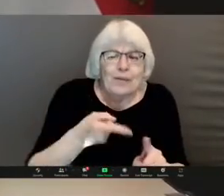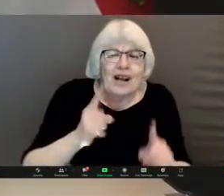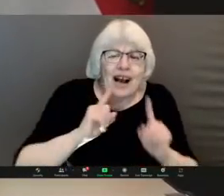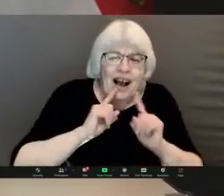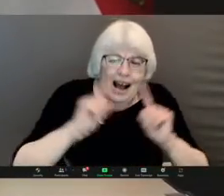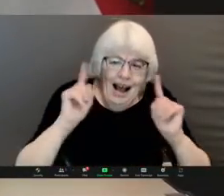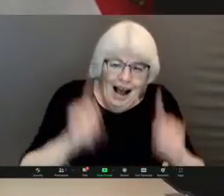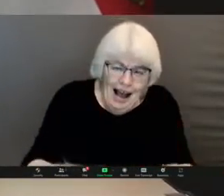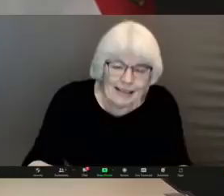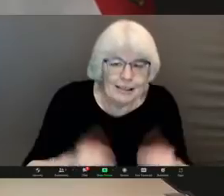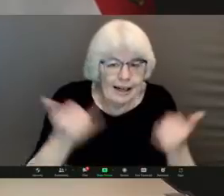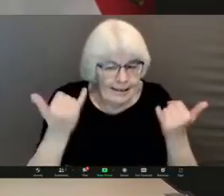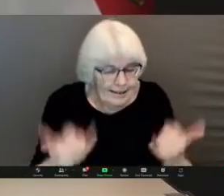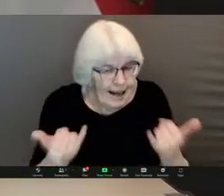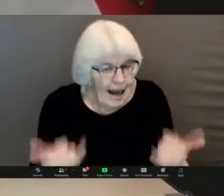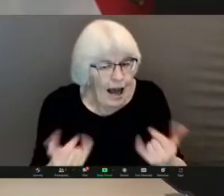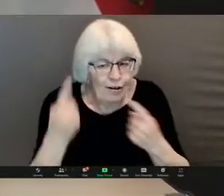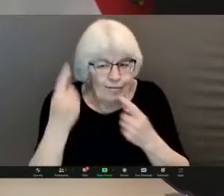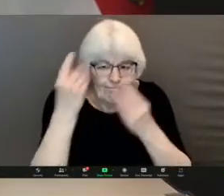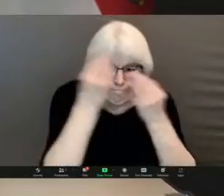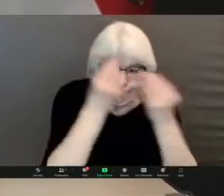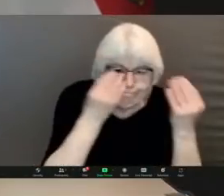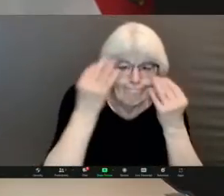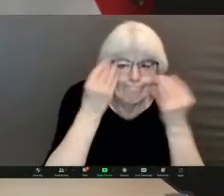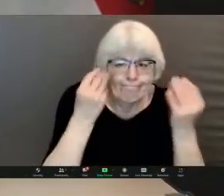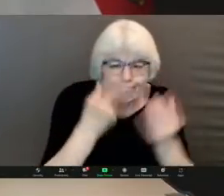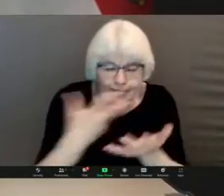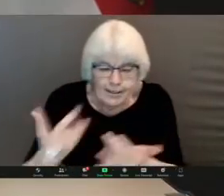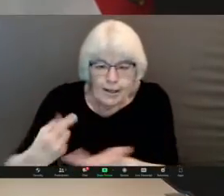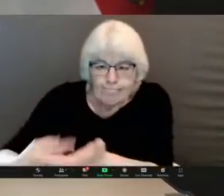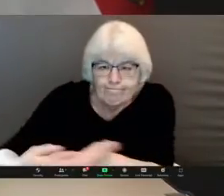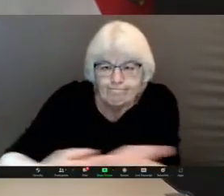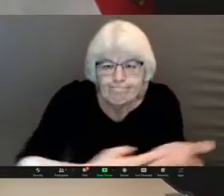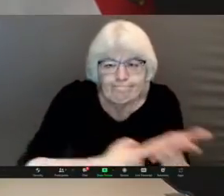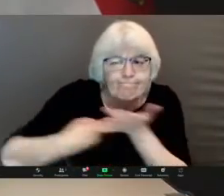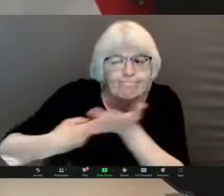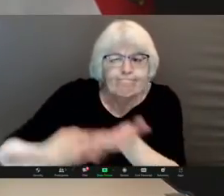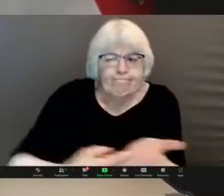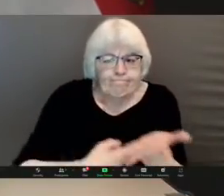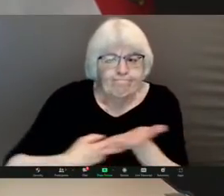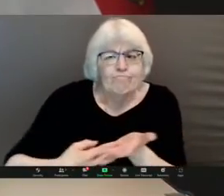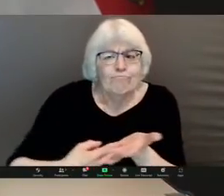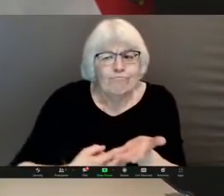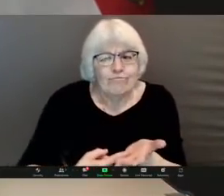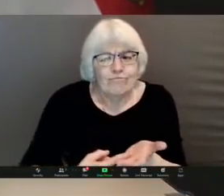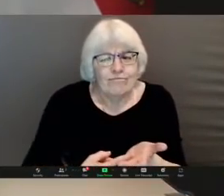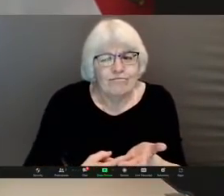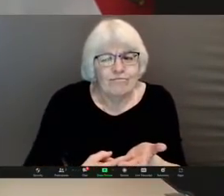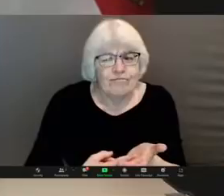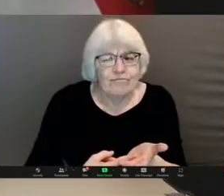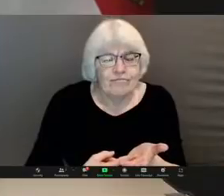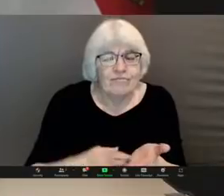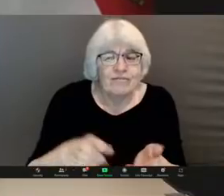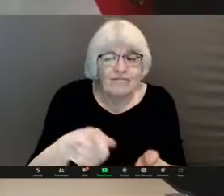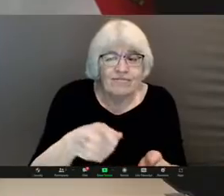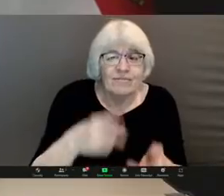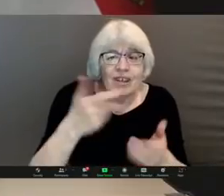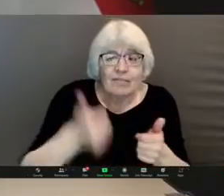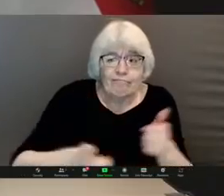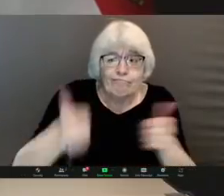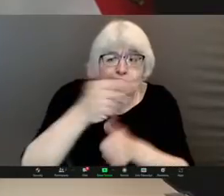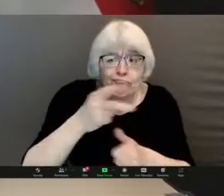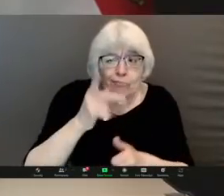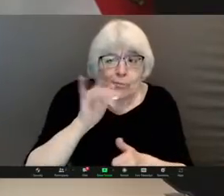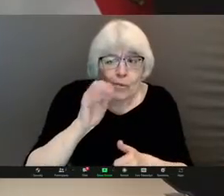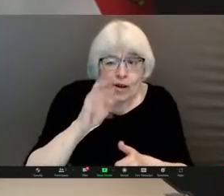tremendous job of keeping Islanders safe. Islanders have worked so hard to keep themselves safe, and that's been